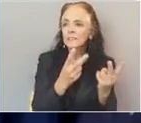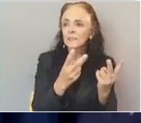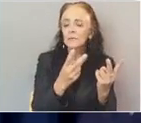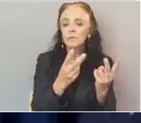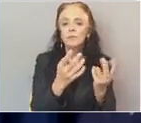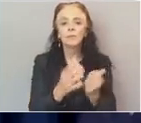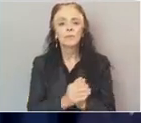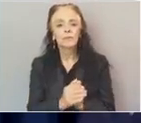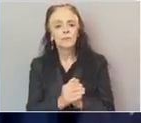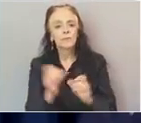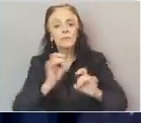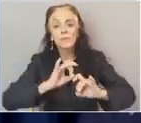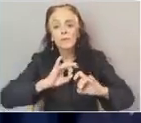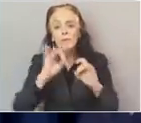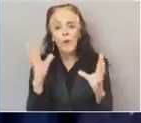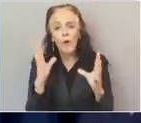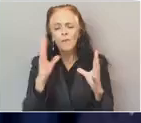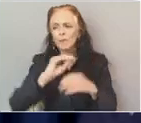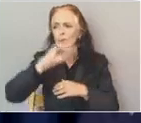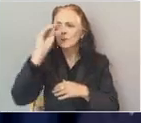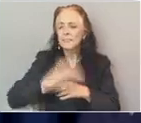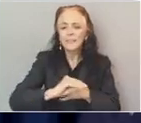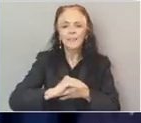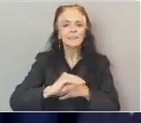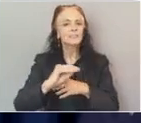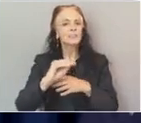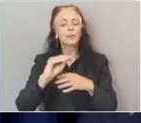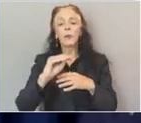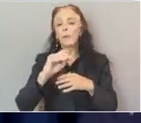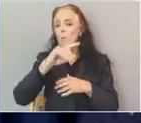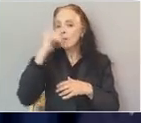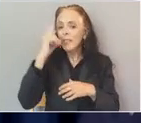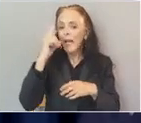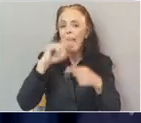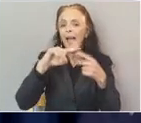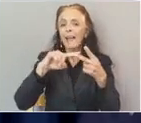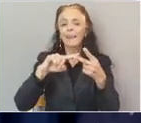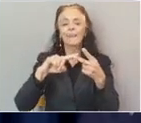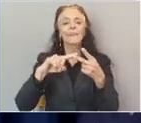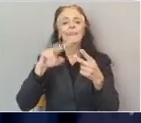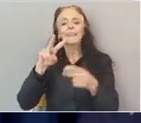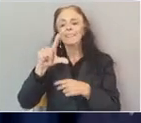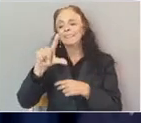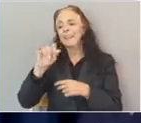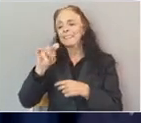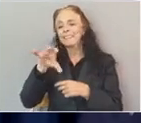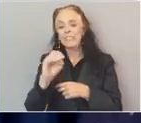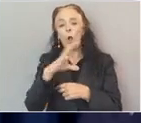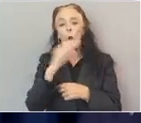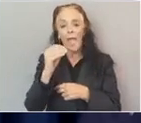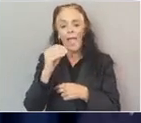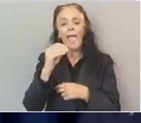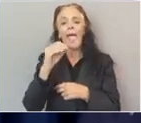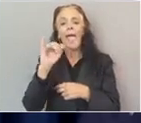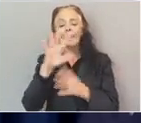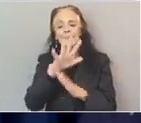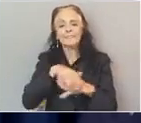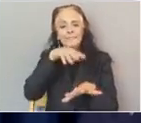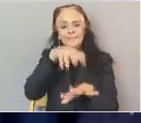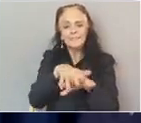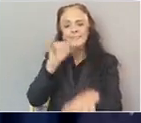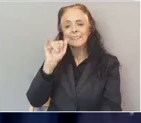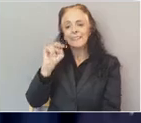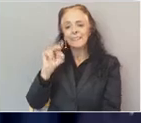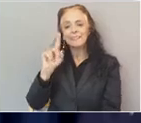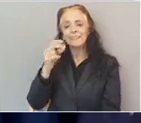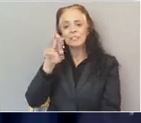rate at which Black, Latino, and Indigenous families are contracting and dying of COVID-19.